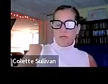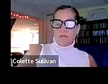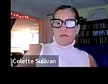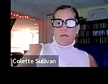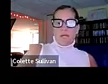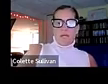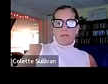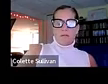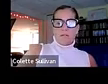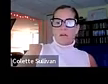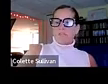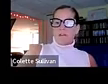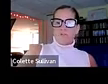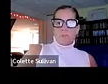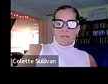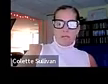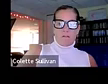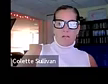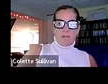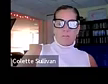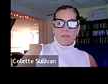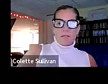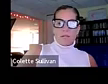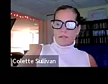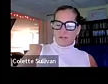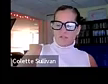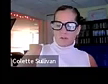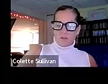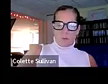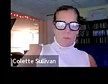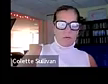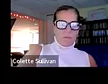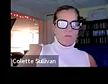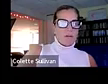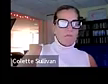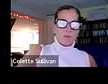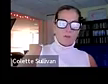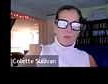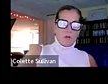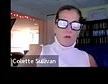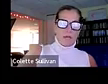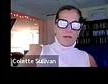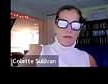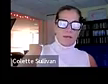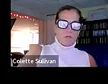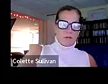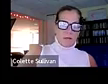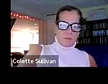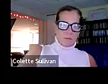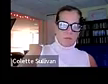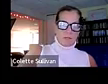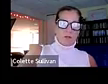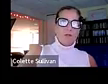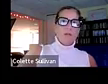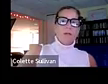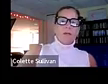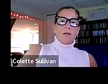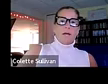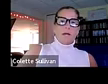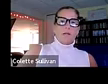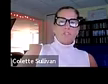autism and loved every minute of it. But like I said, I joined the department about 5 years ago, and I am very happy to be